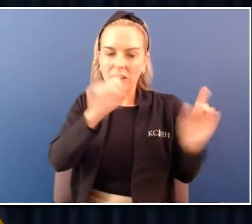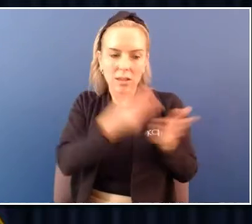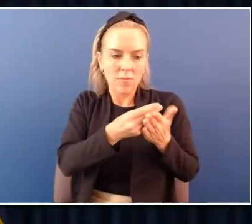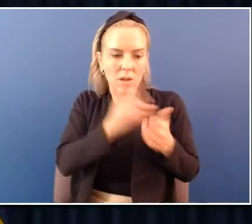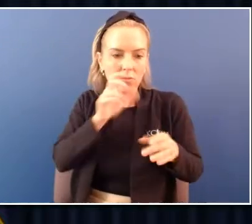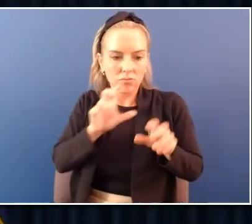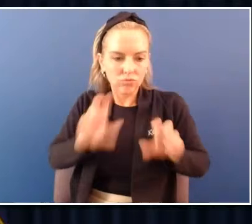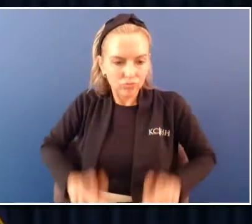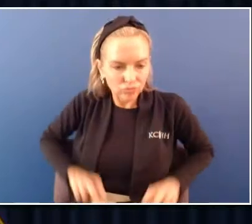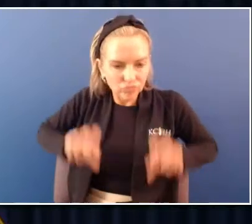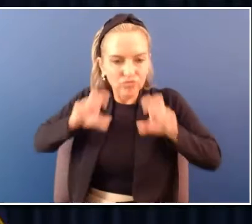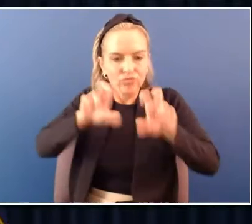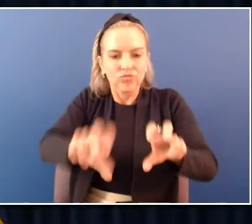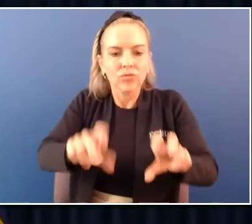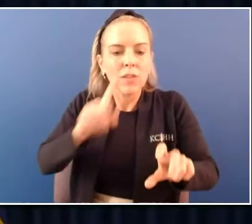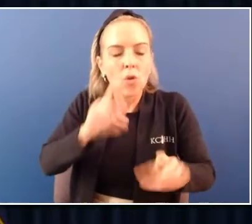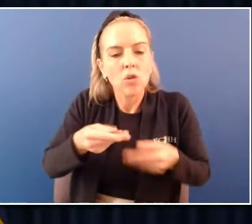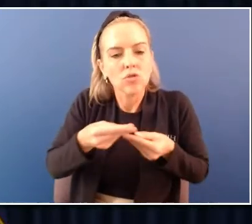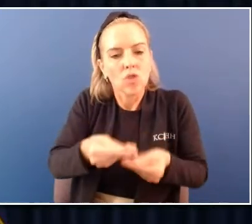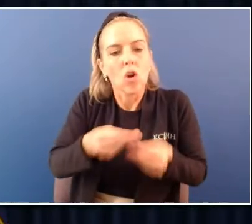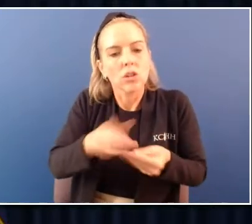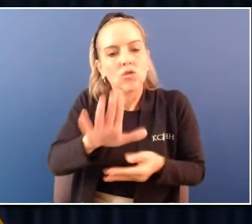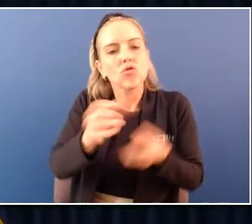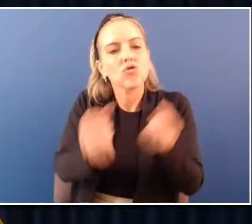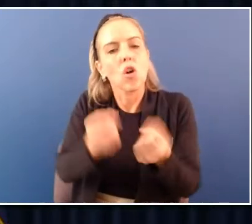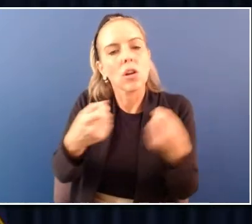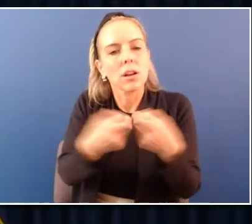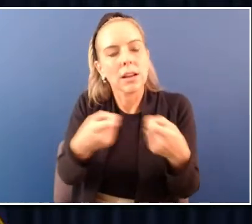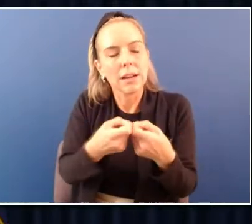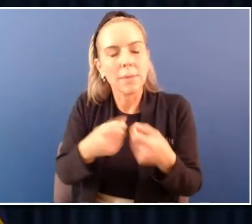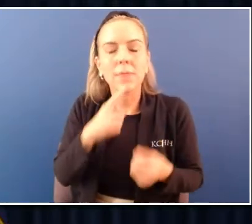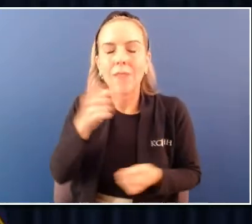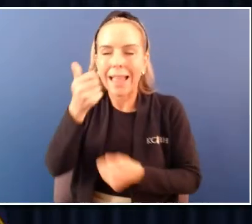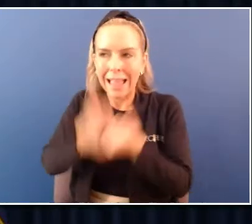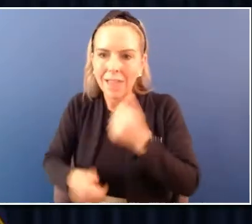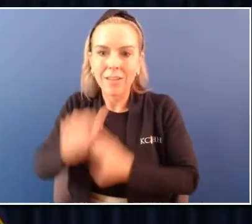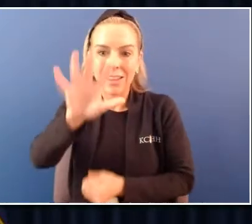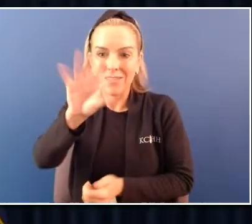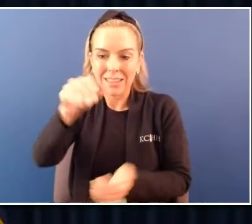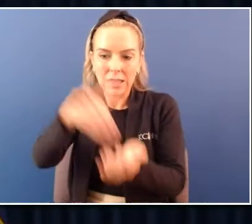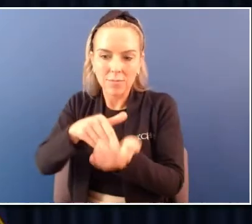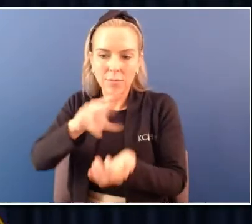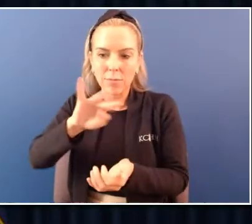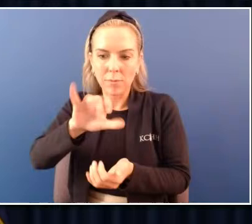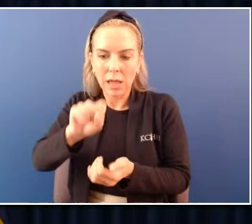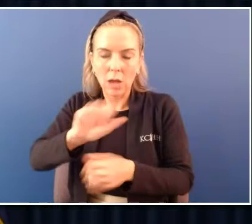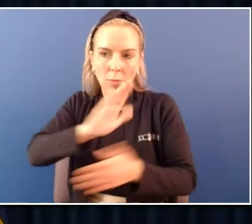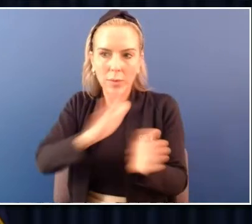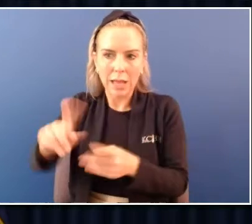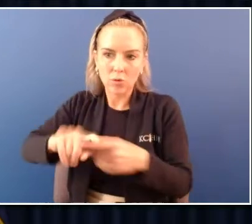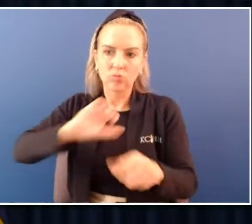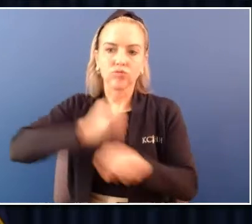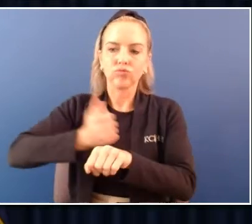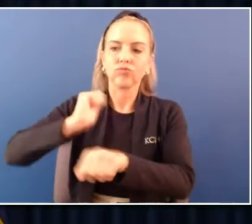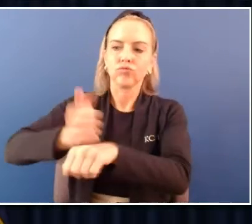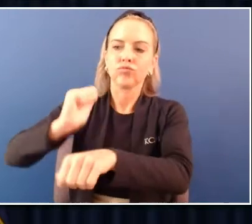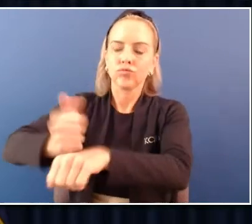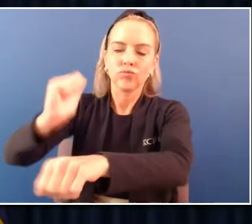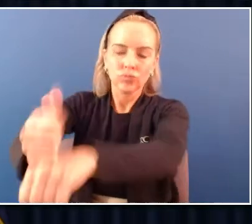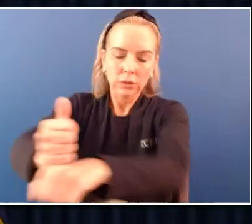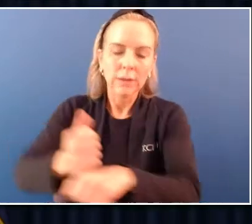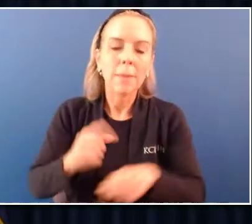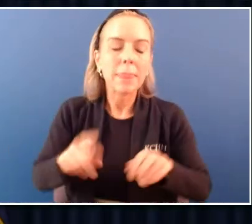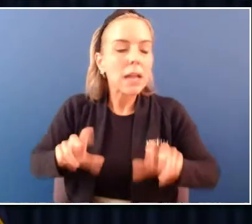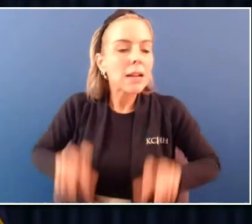coming years every 50 miles on each of our interstates and our parkways. These investments further solidify Kentucky as